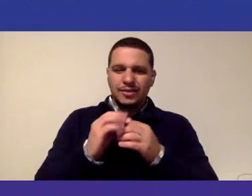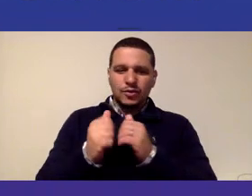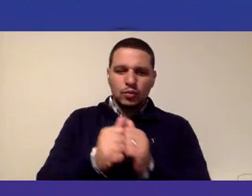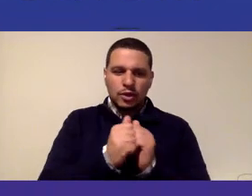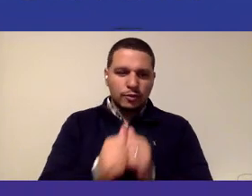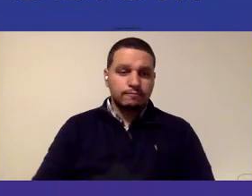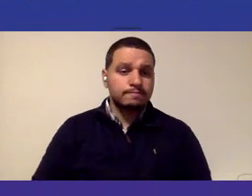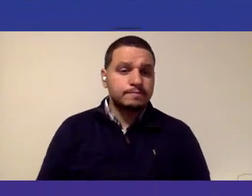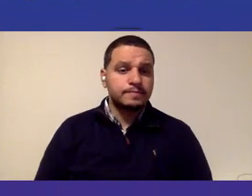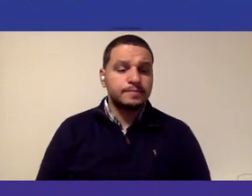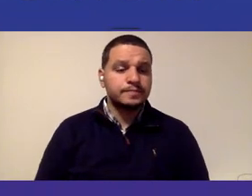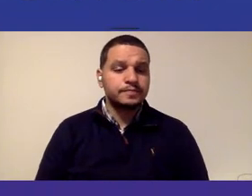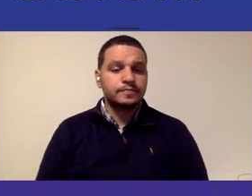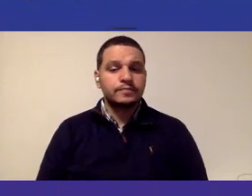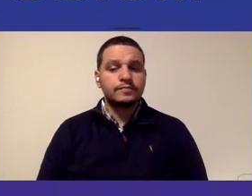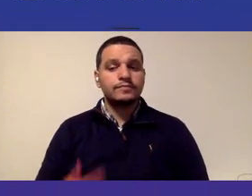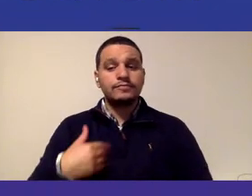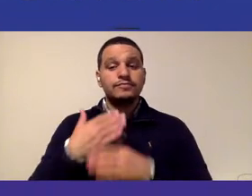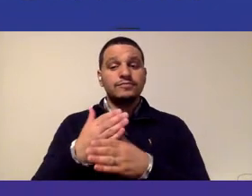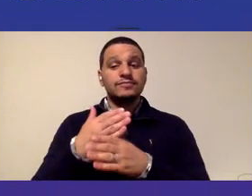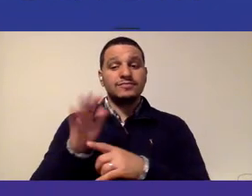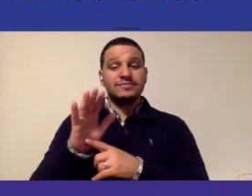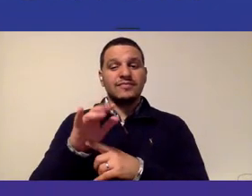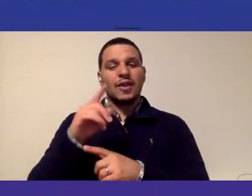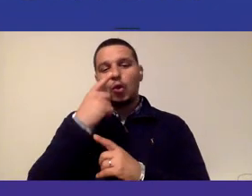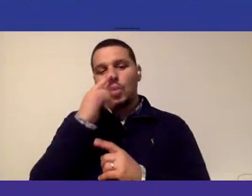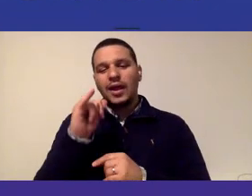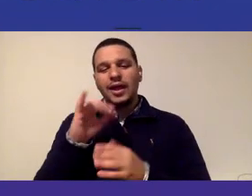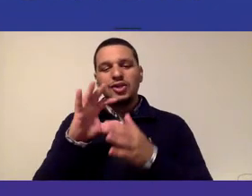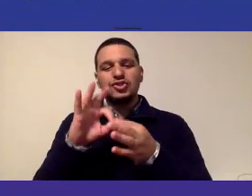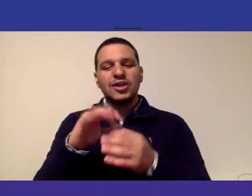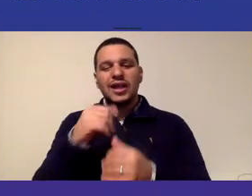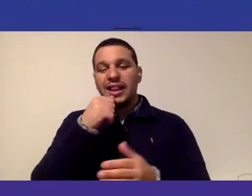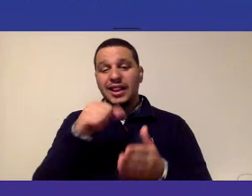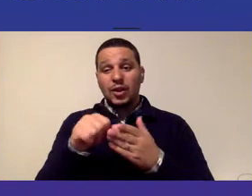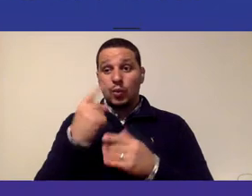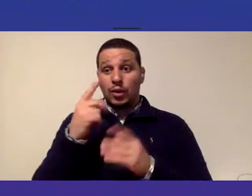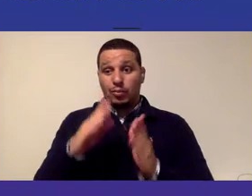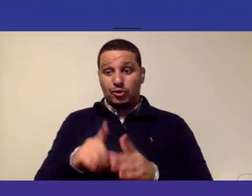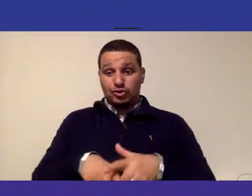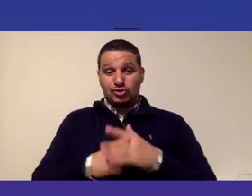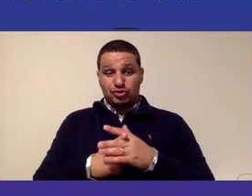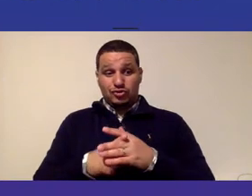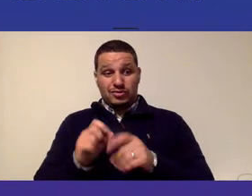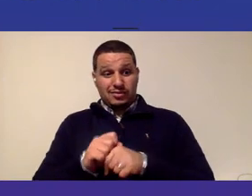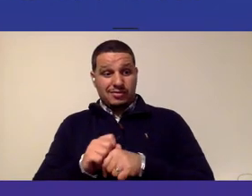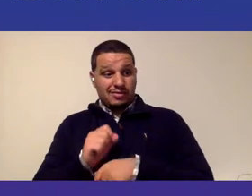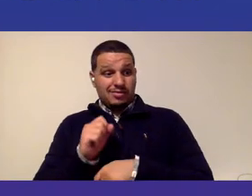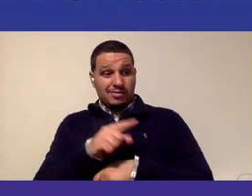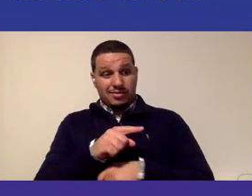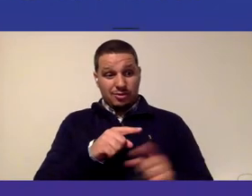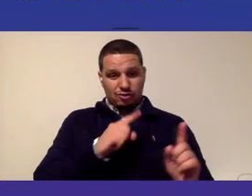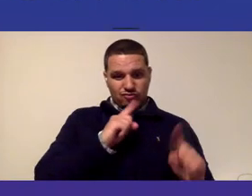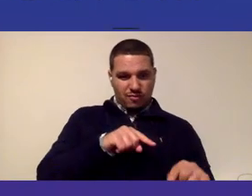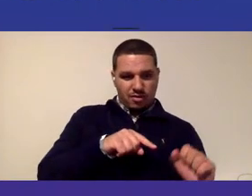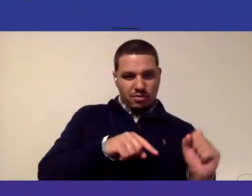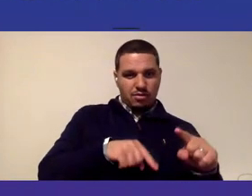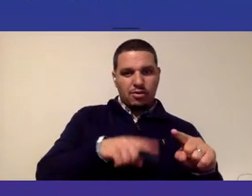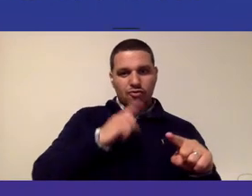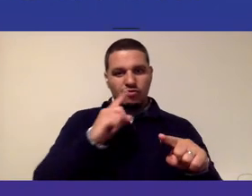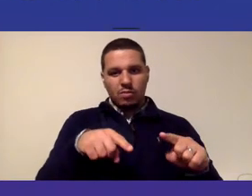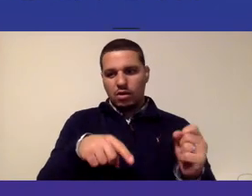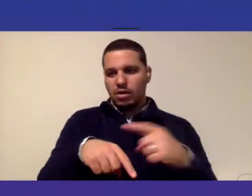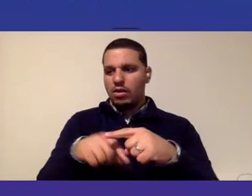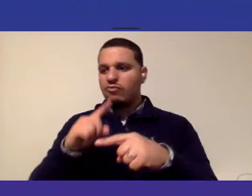We share these videos like chain letters. One person initiates and we all respond, moving wordlessly